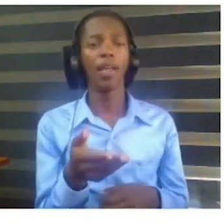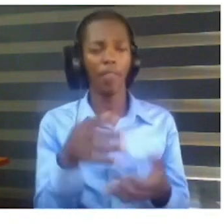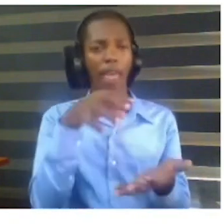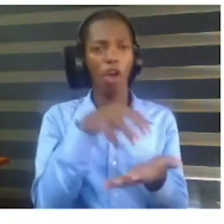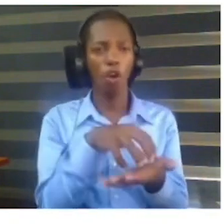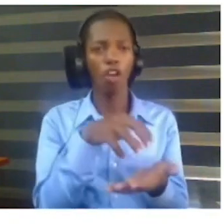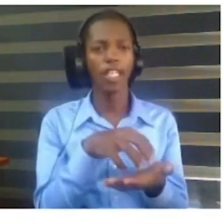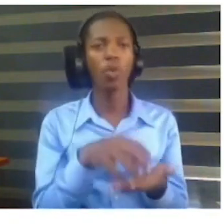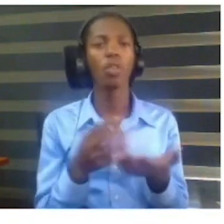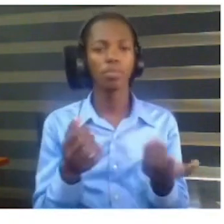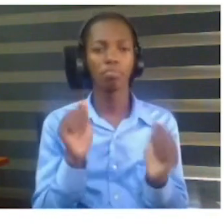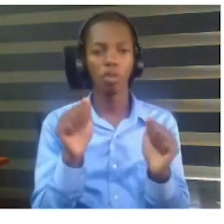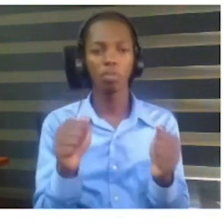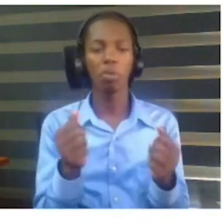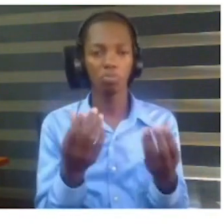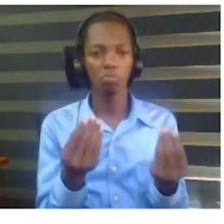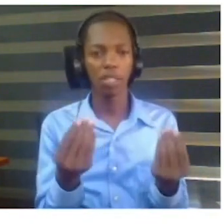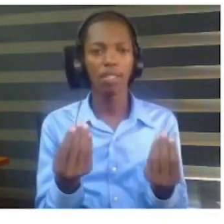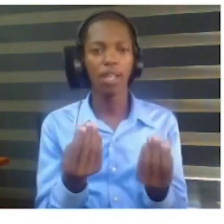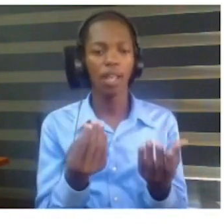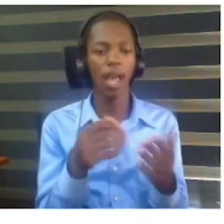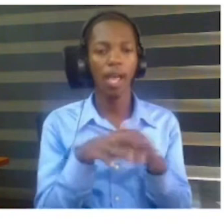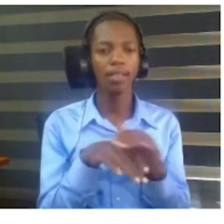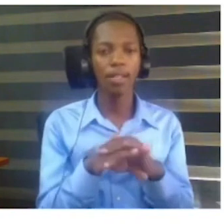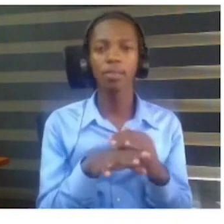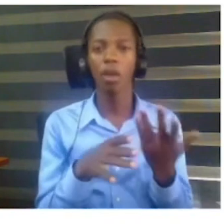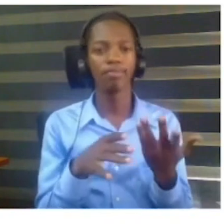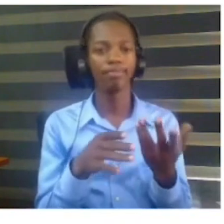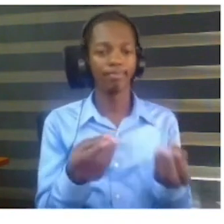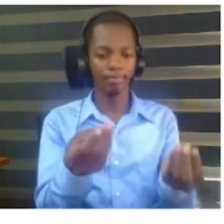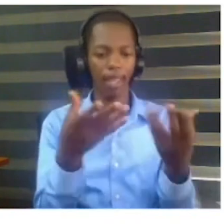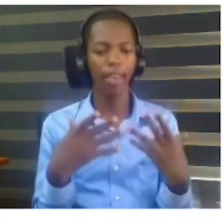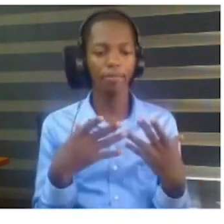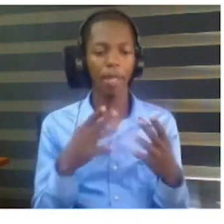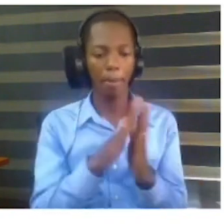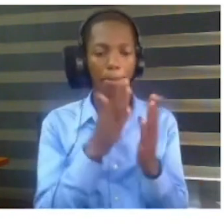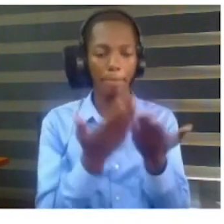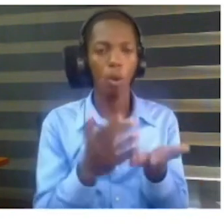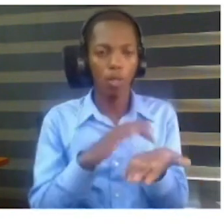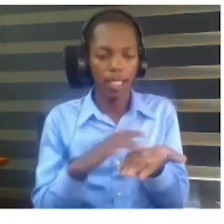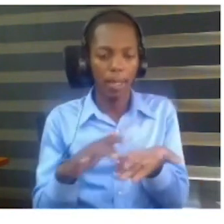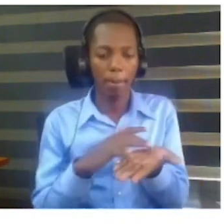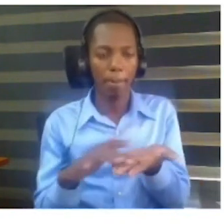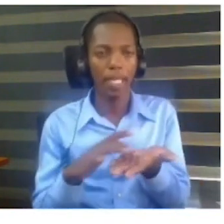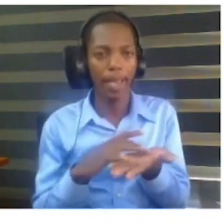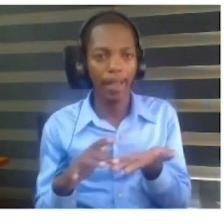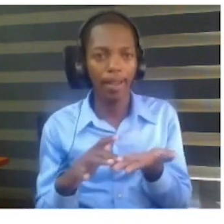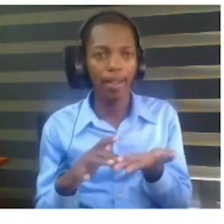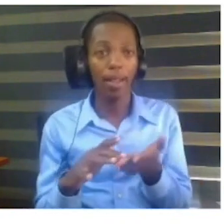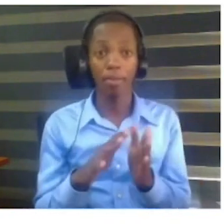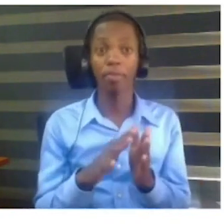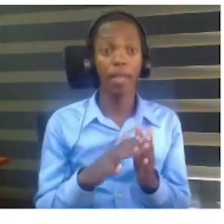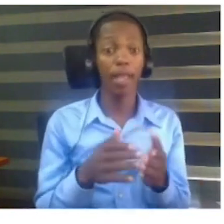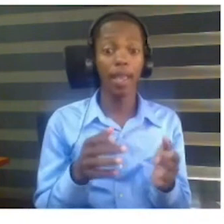I asked, can you provide me my books in Braille? They provide books in Braille. I asked, can you provide me my exams in